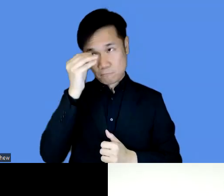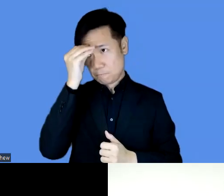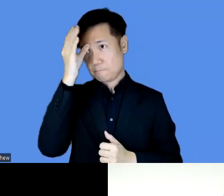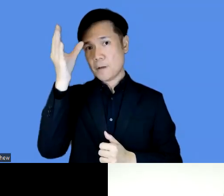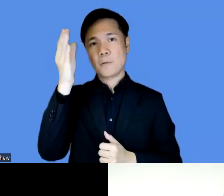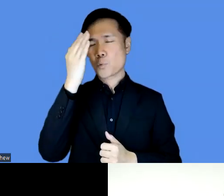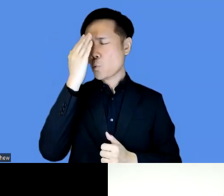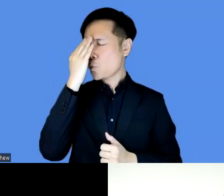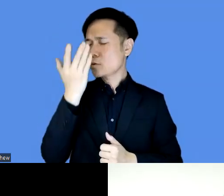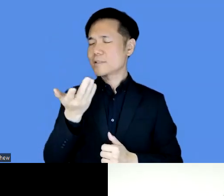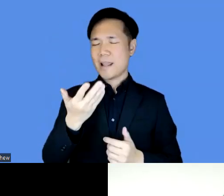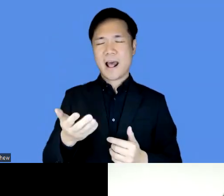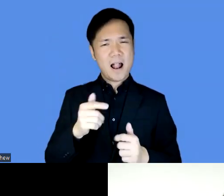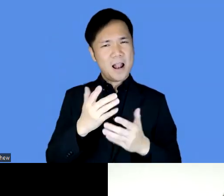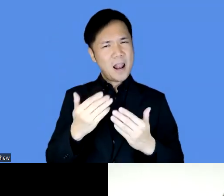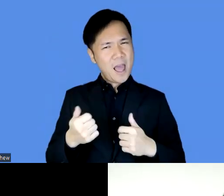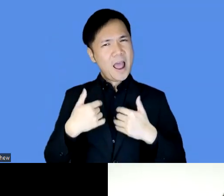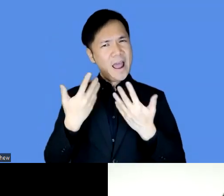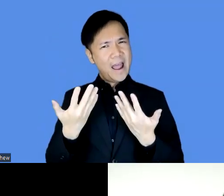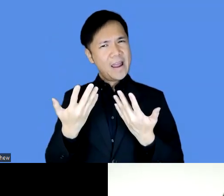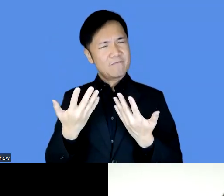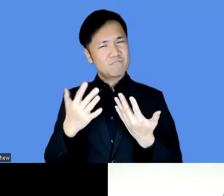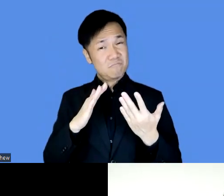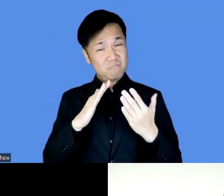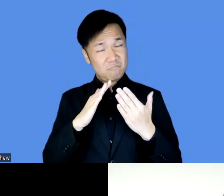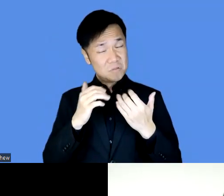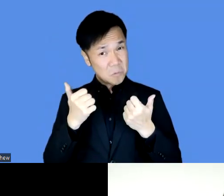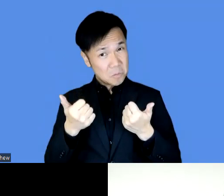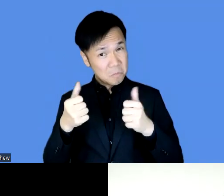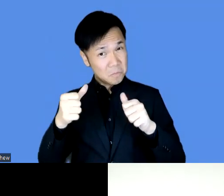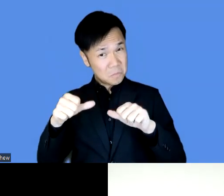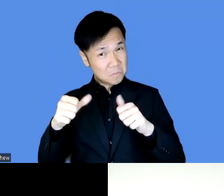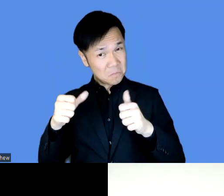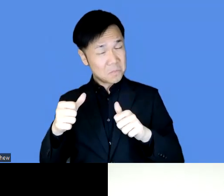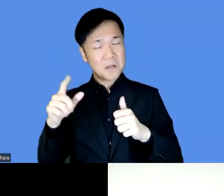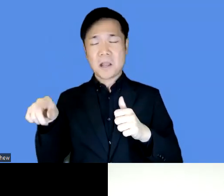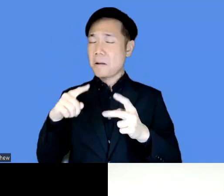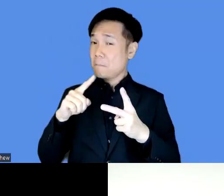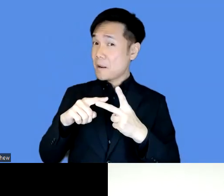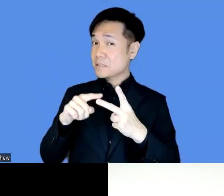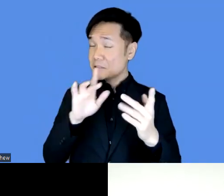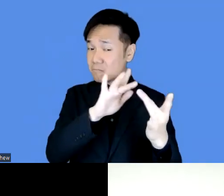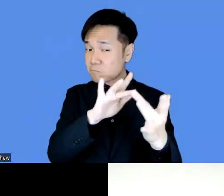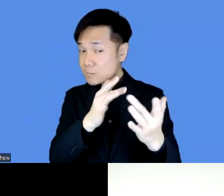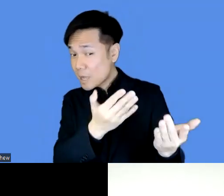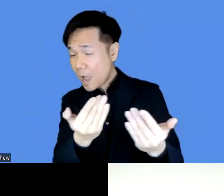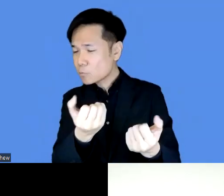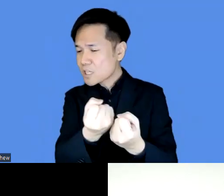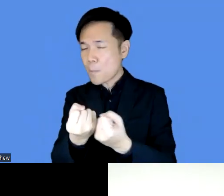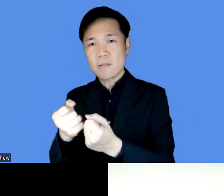their needs, their living conditions, and also connect with relevant stakeholders to offer them more targeted